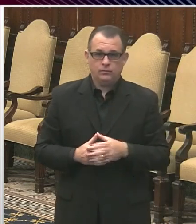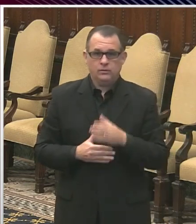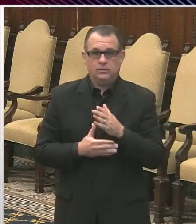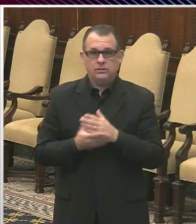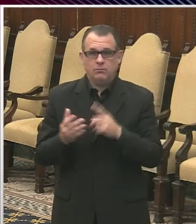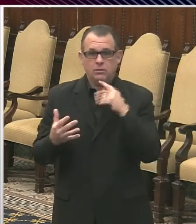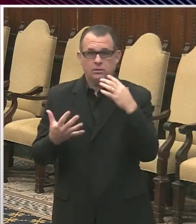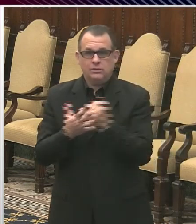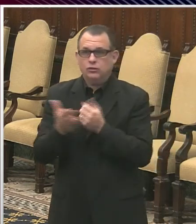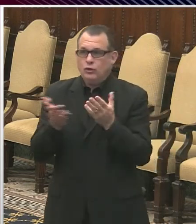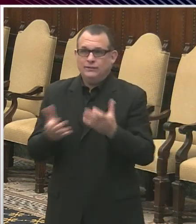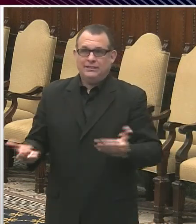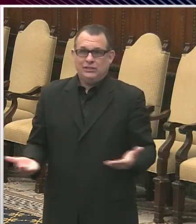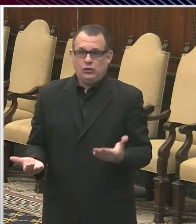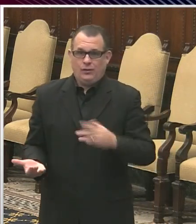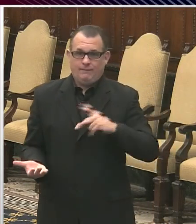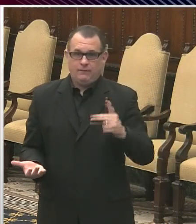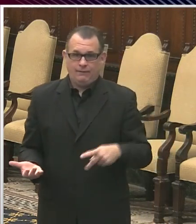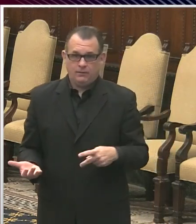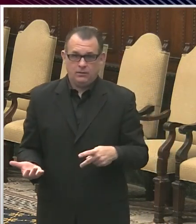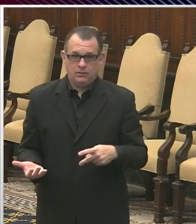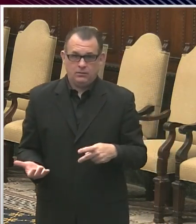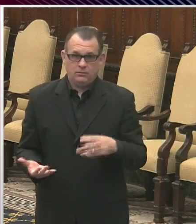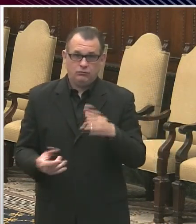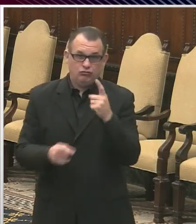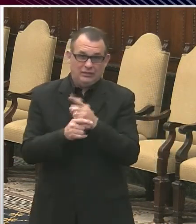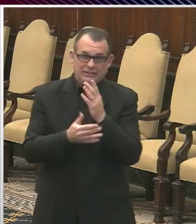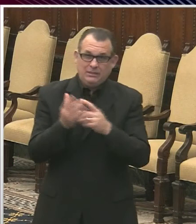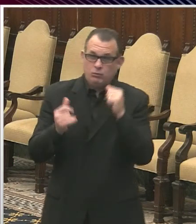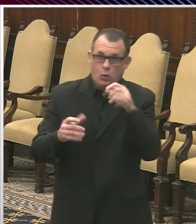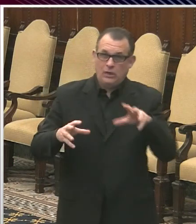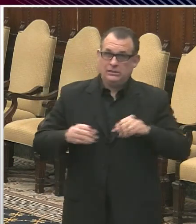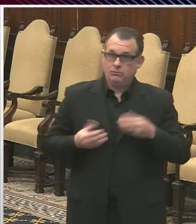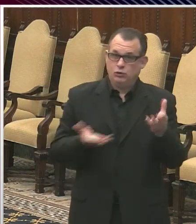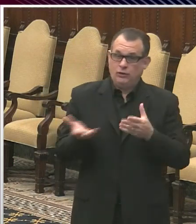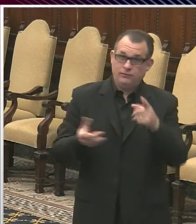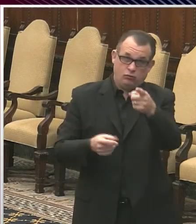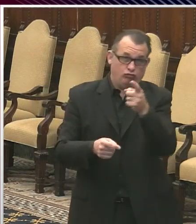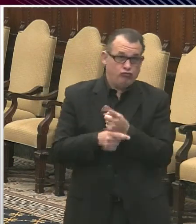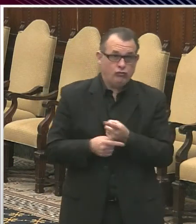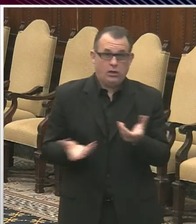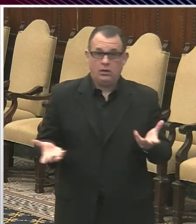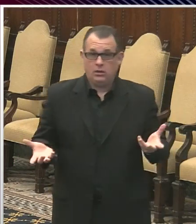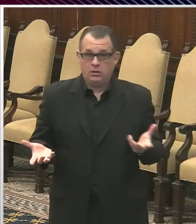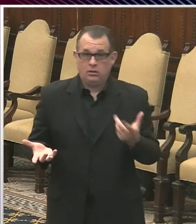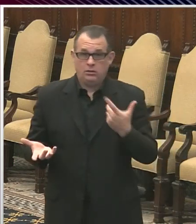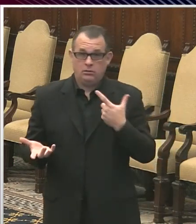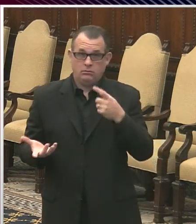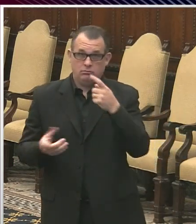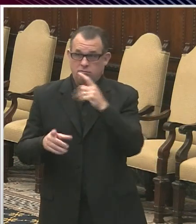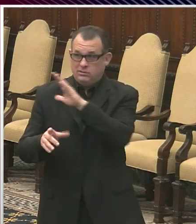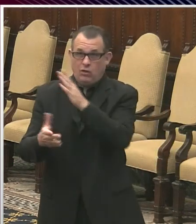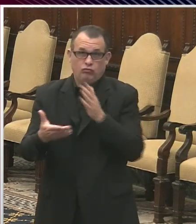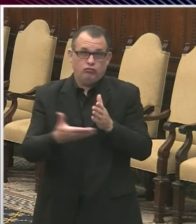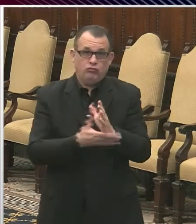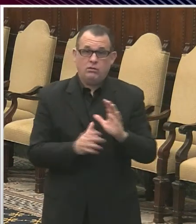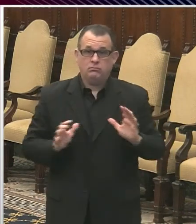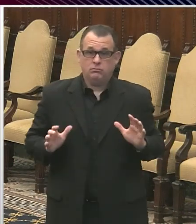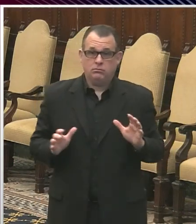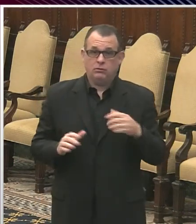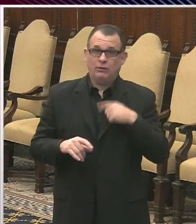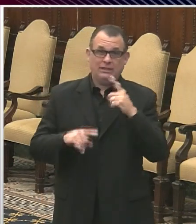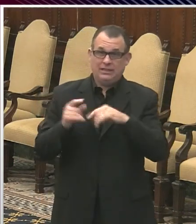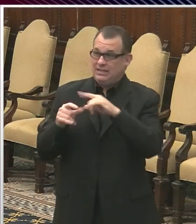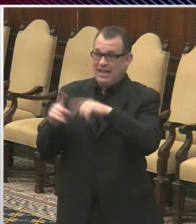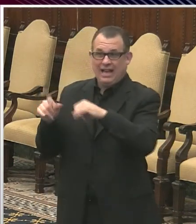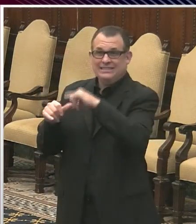you're absolutely right. Some will not accept services at all, which is certainly within their rights, but they're certainly not allowed to stay at the airport from this